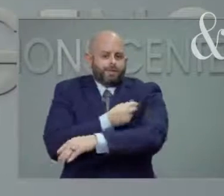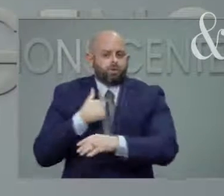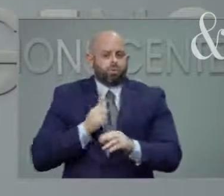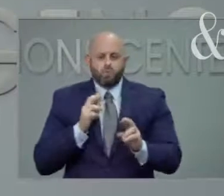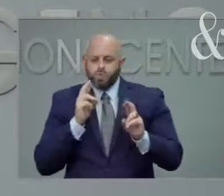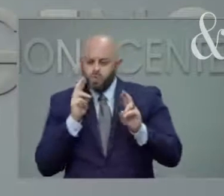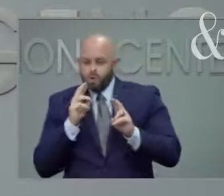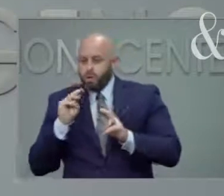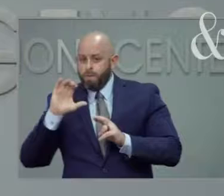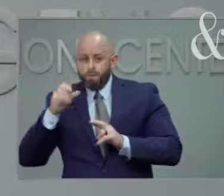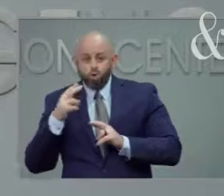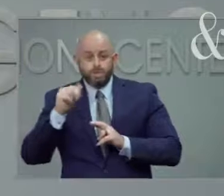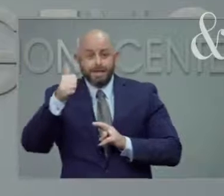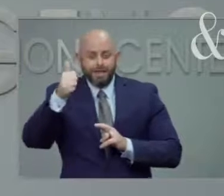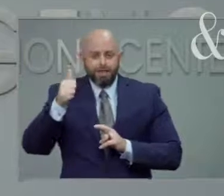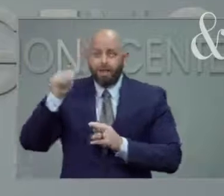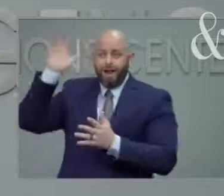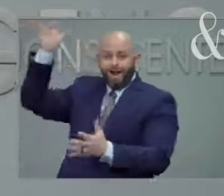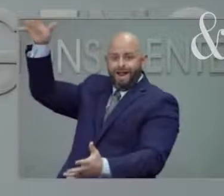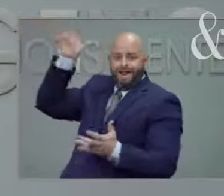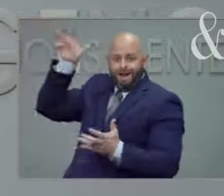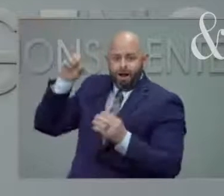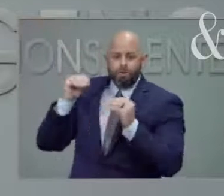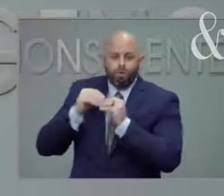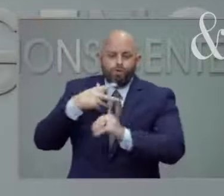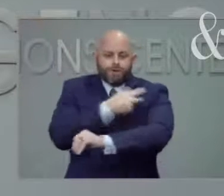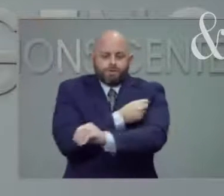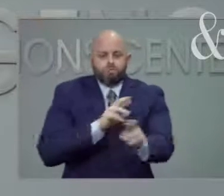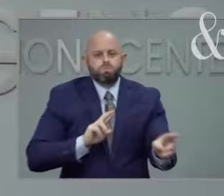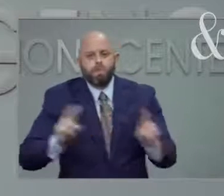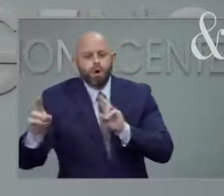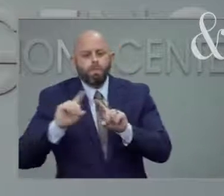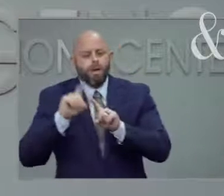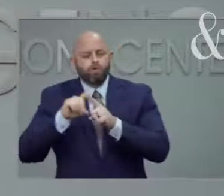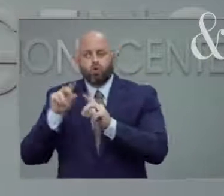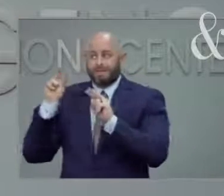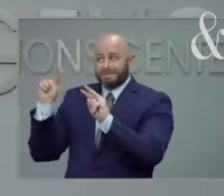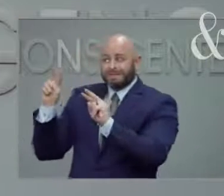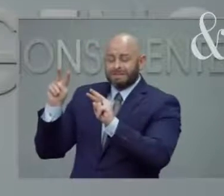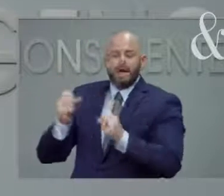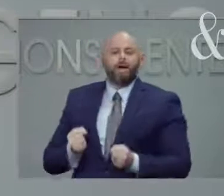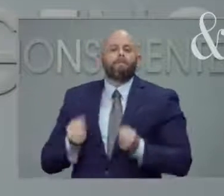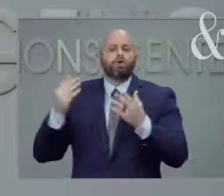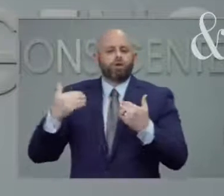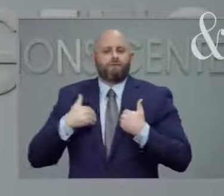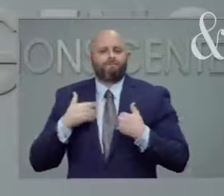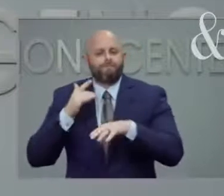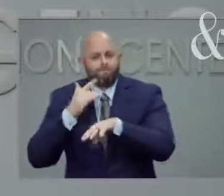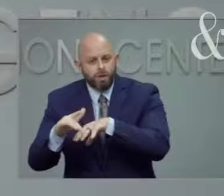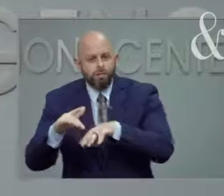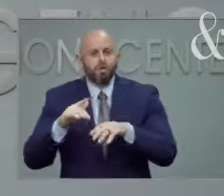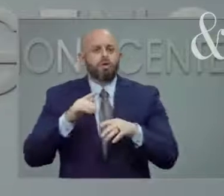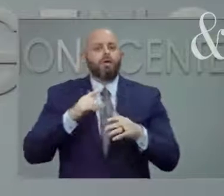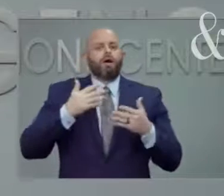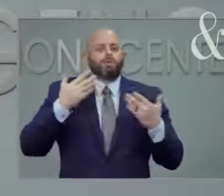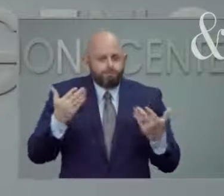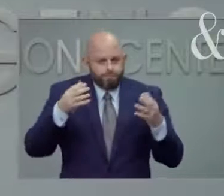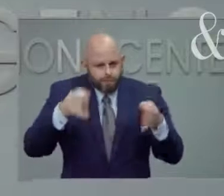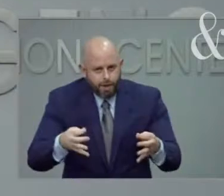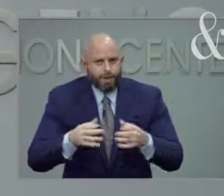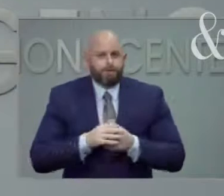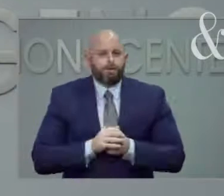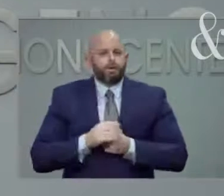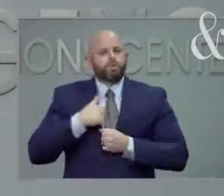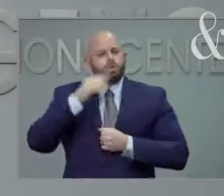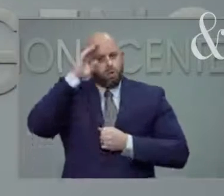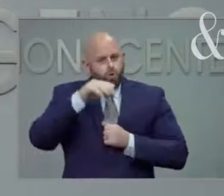make more of our frontline workers eligible, but we really have to look at the supply at that time and then make further decisions. We know we're going to start